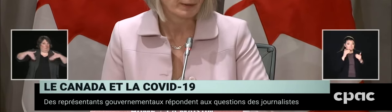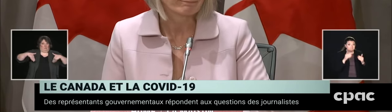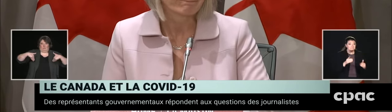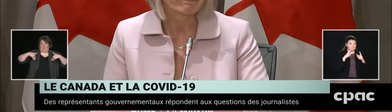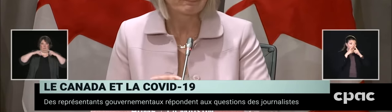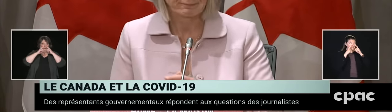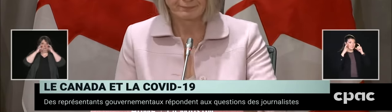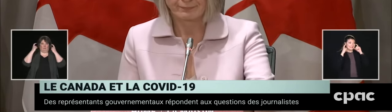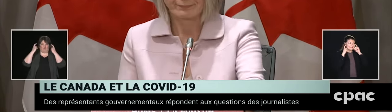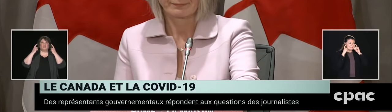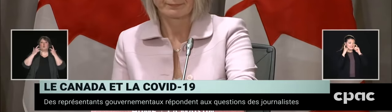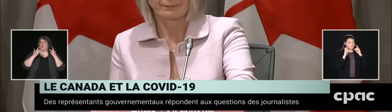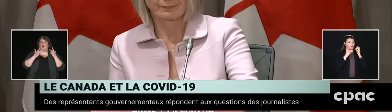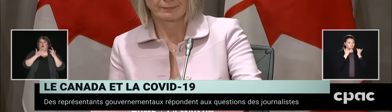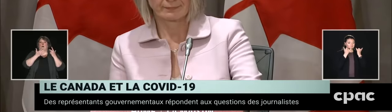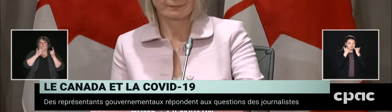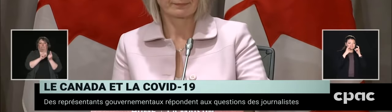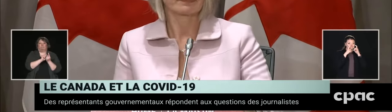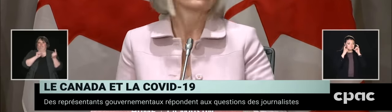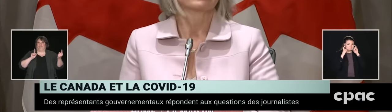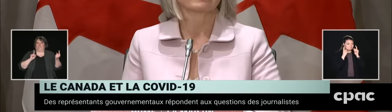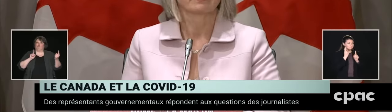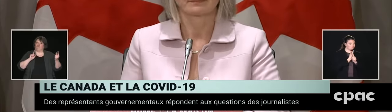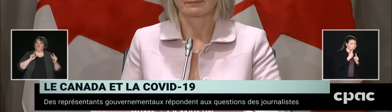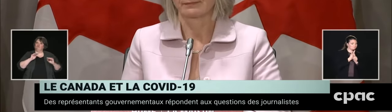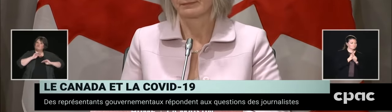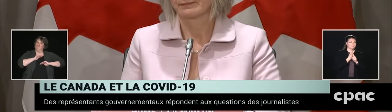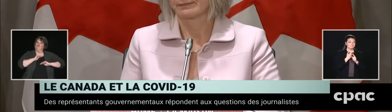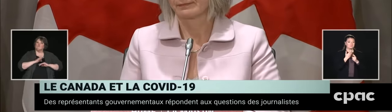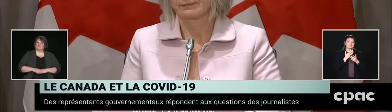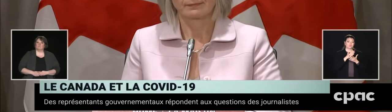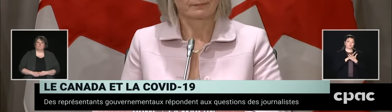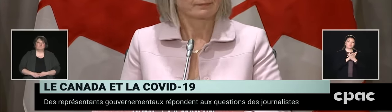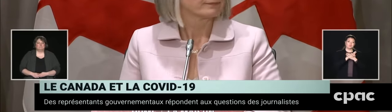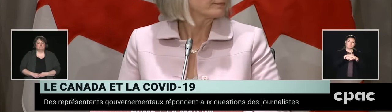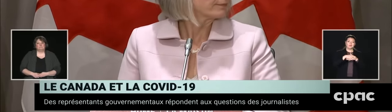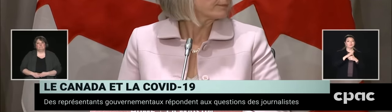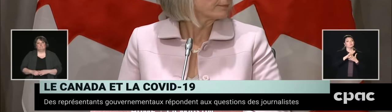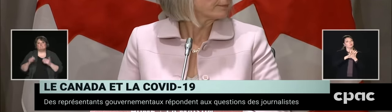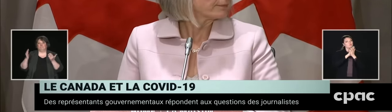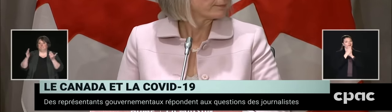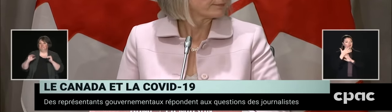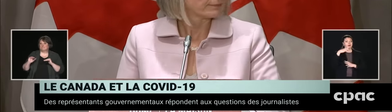distancing without one. Thank you, Minister. Operator, over to you.